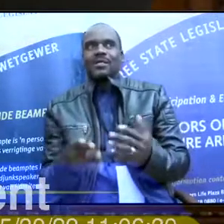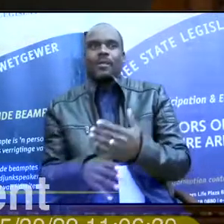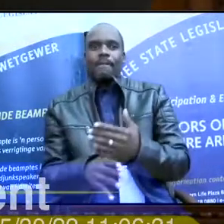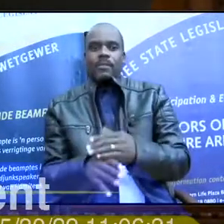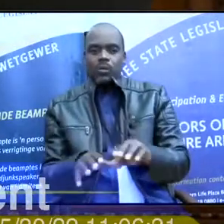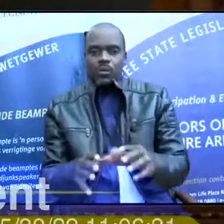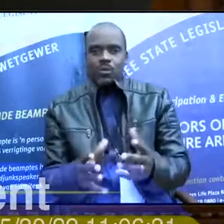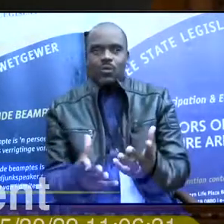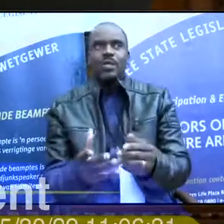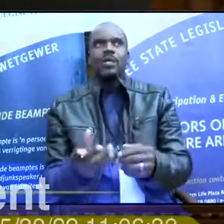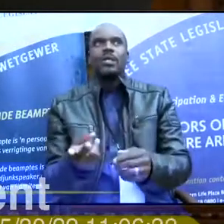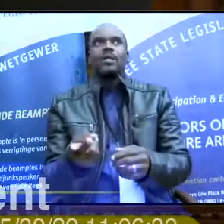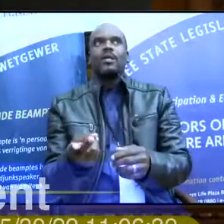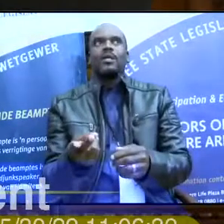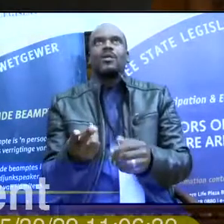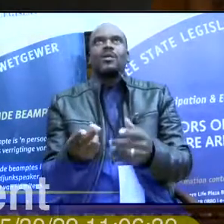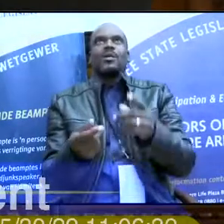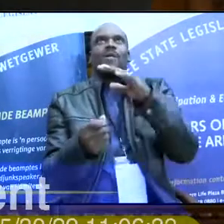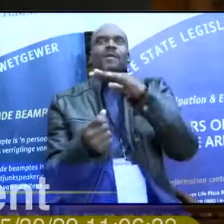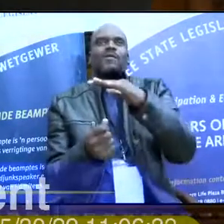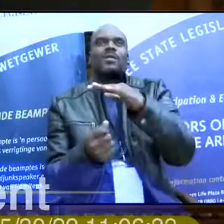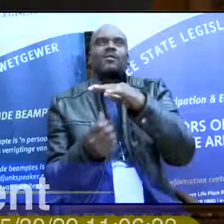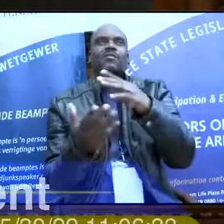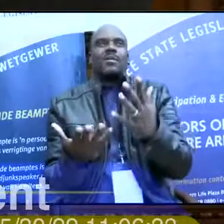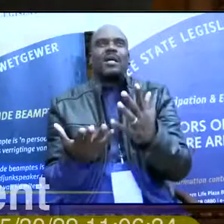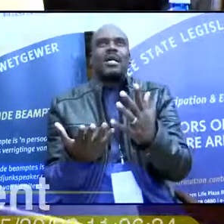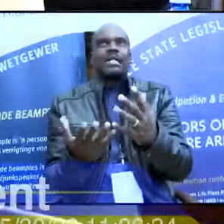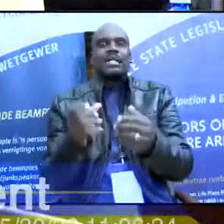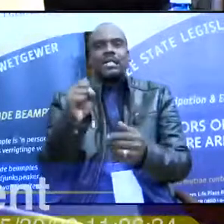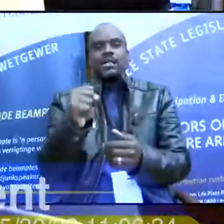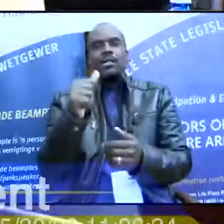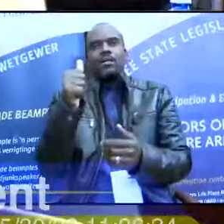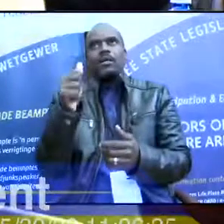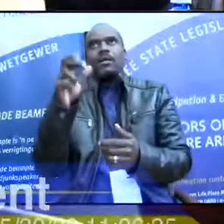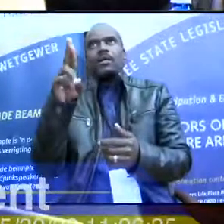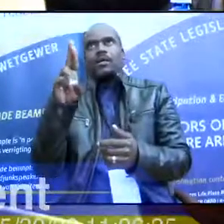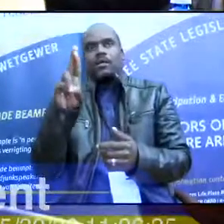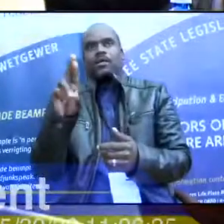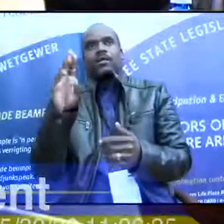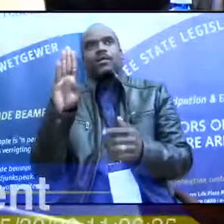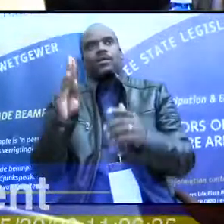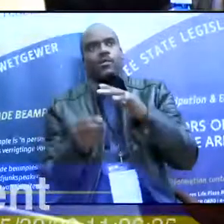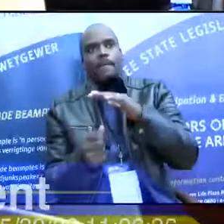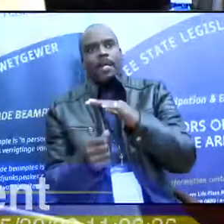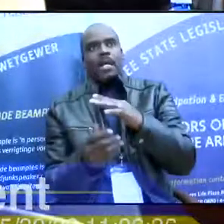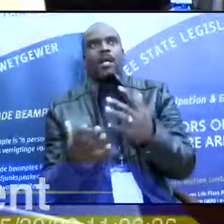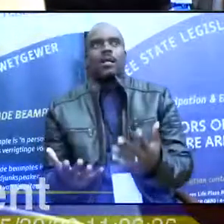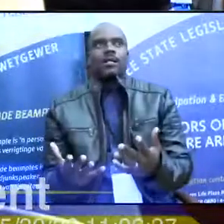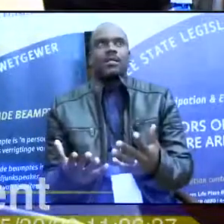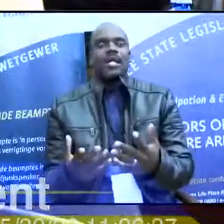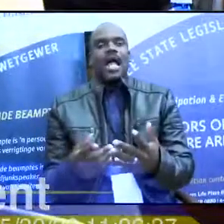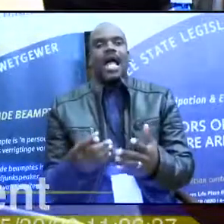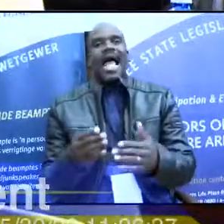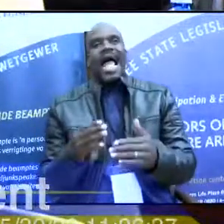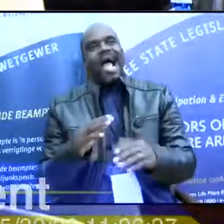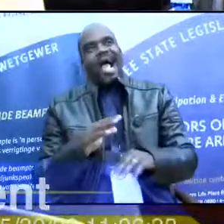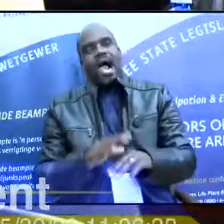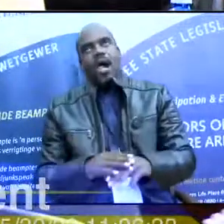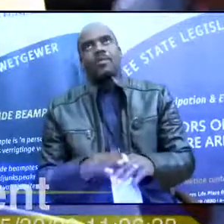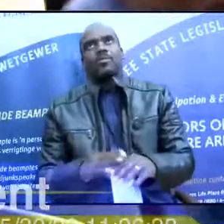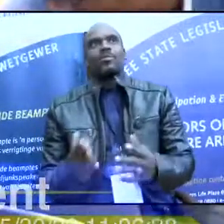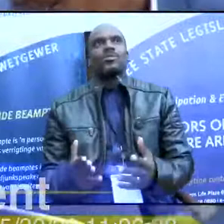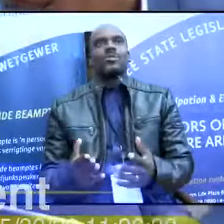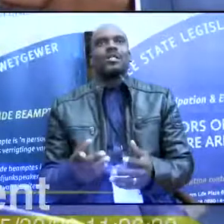rate forcing reserve banks and financial institutions across the globe to raise domestic interest and also put pressure on